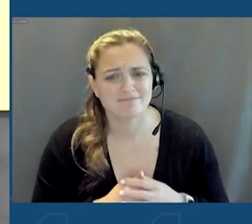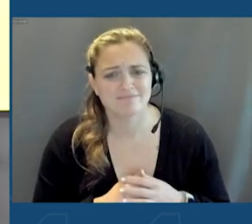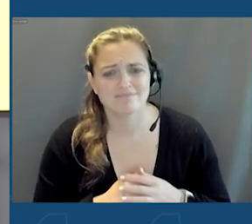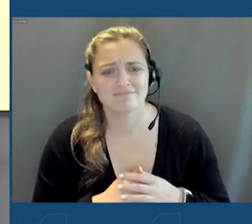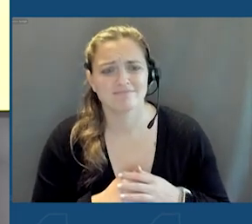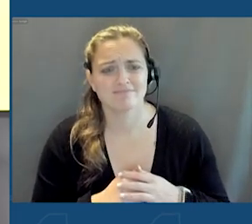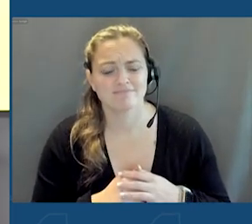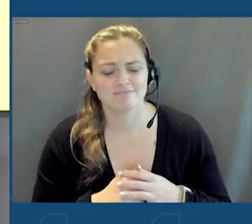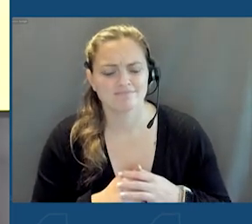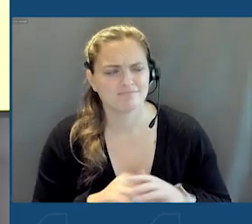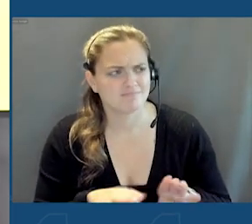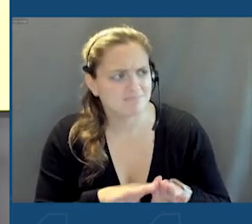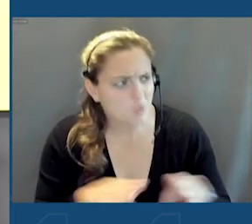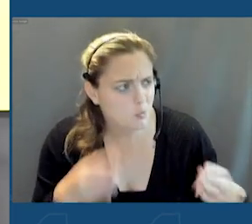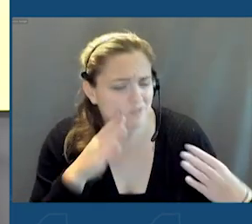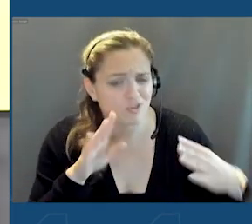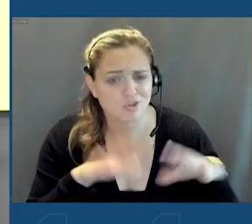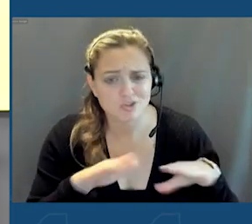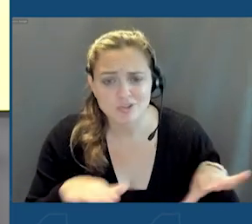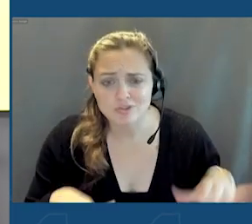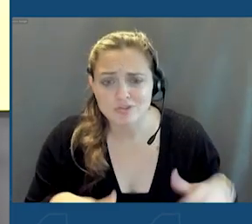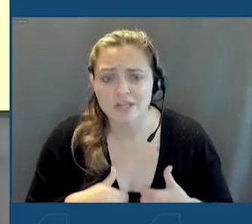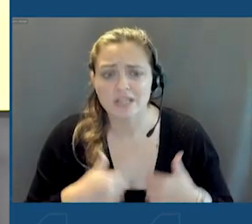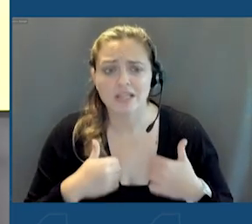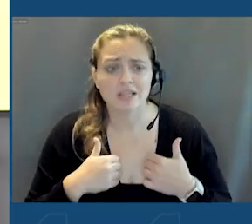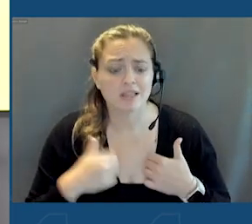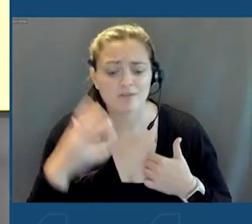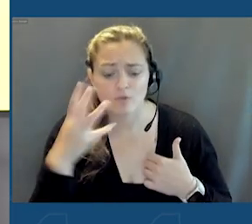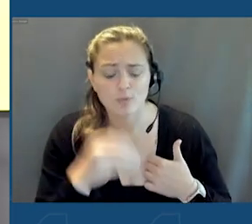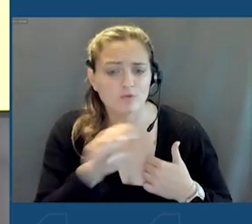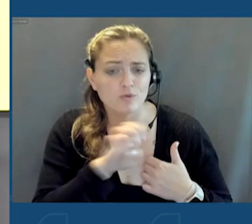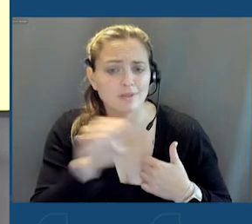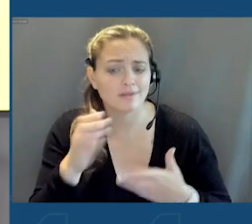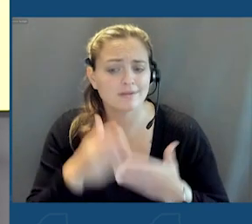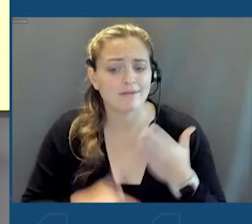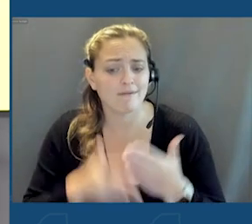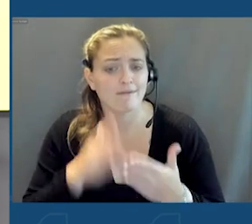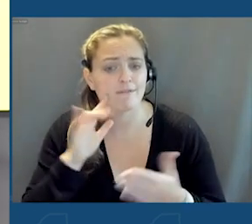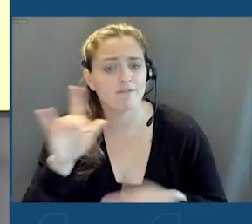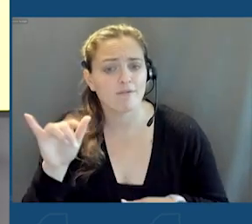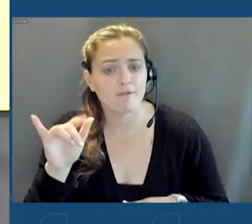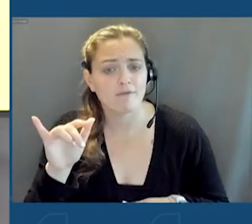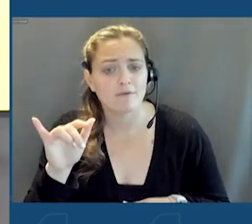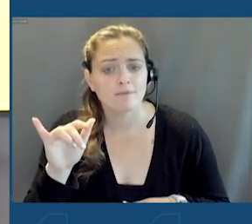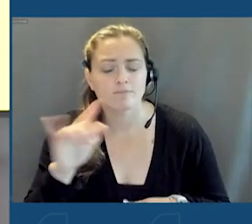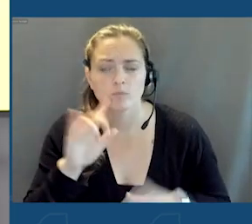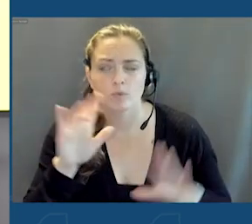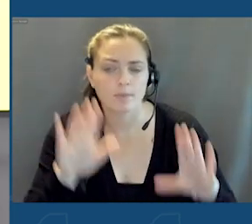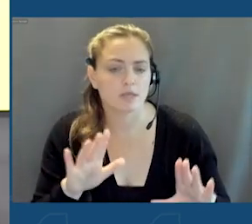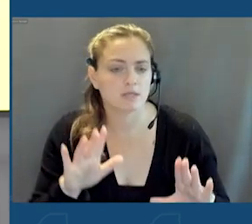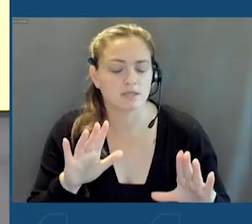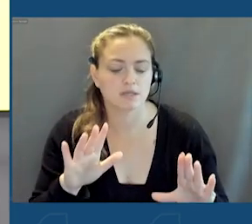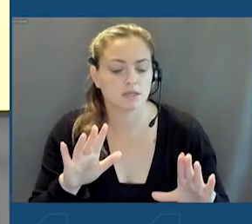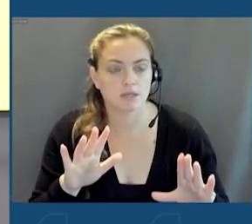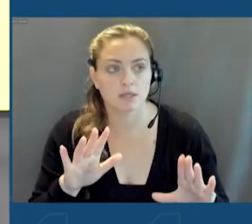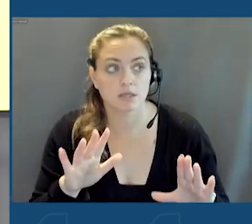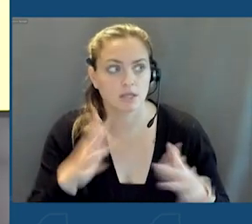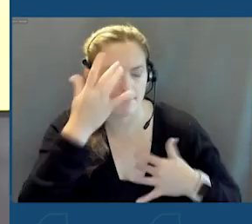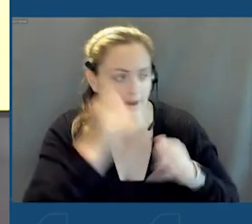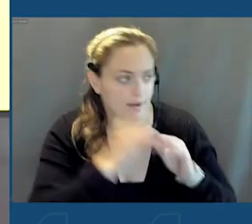up to the children who live in beautiful East End, was nothing short of extraordinary in the throes of a